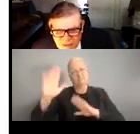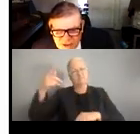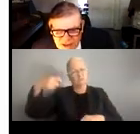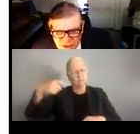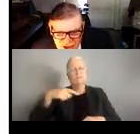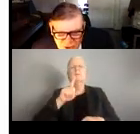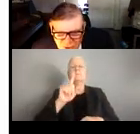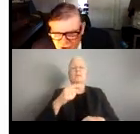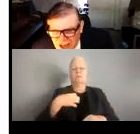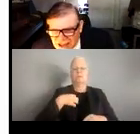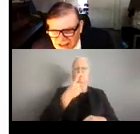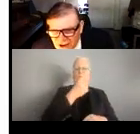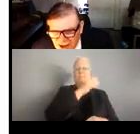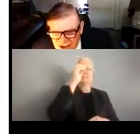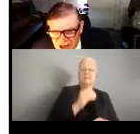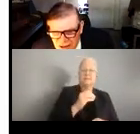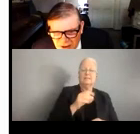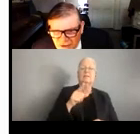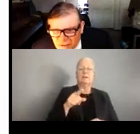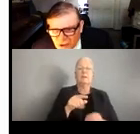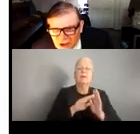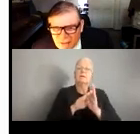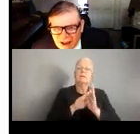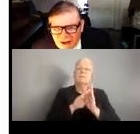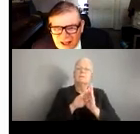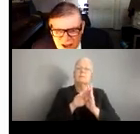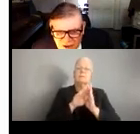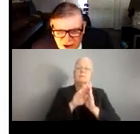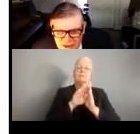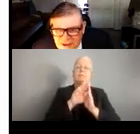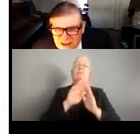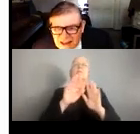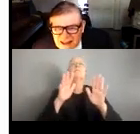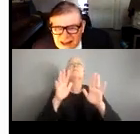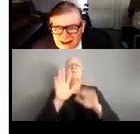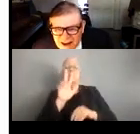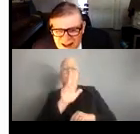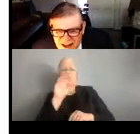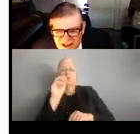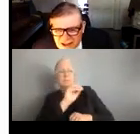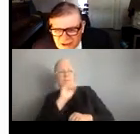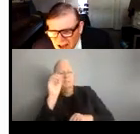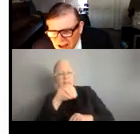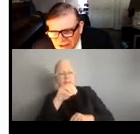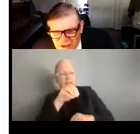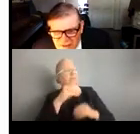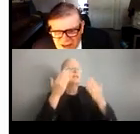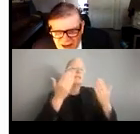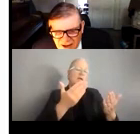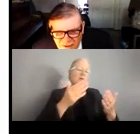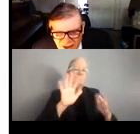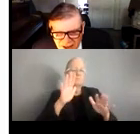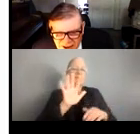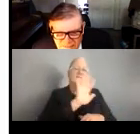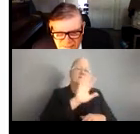richest 1% was still rising very considerably from holding about 30% to nearer to